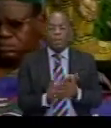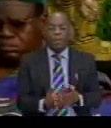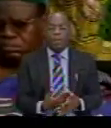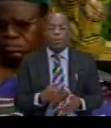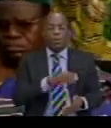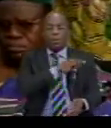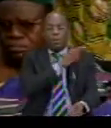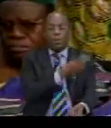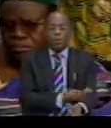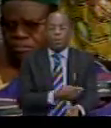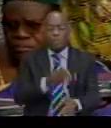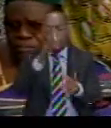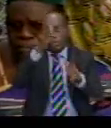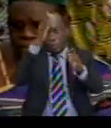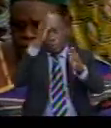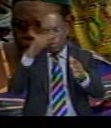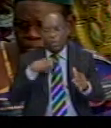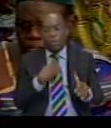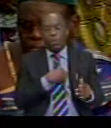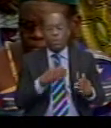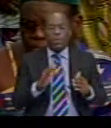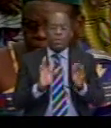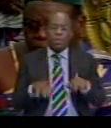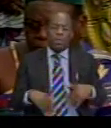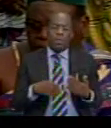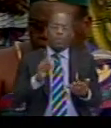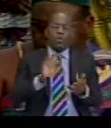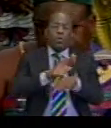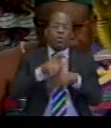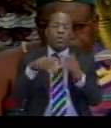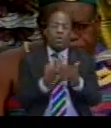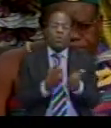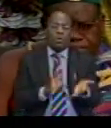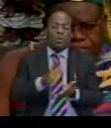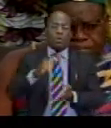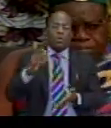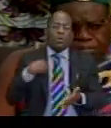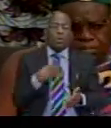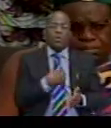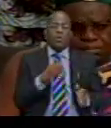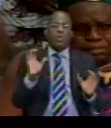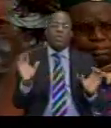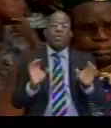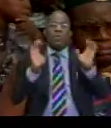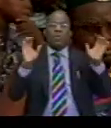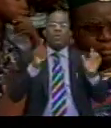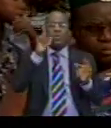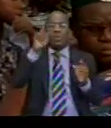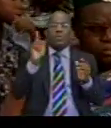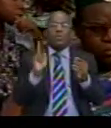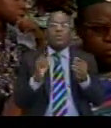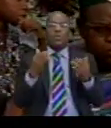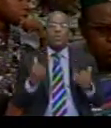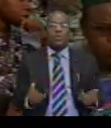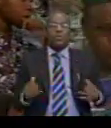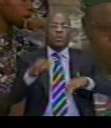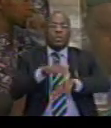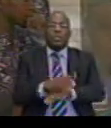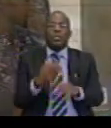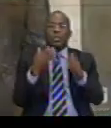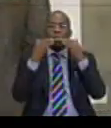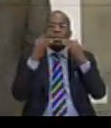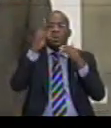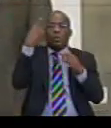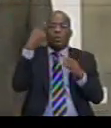we give you all the Nous glory. Ce soir. We celebrate you Merci tonight. Pour ta fidélité. Thank you for your faithfulness. Depuis